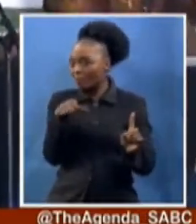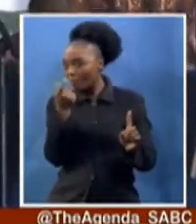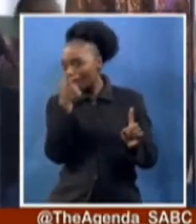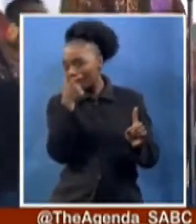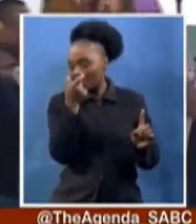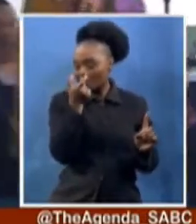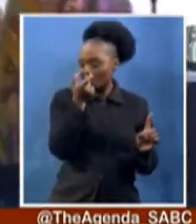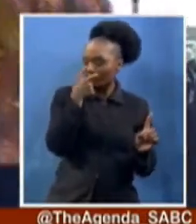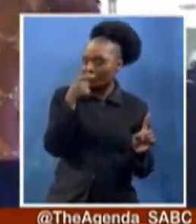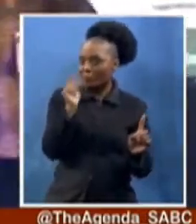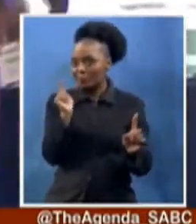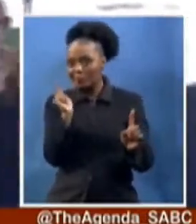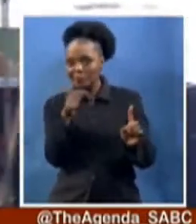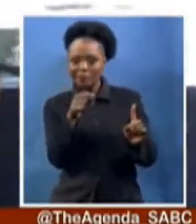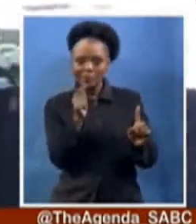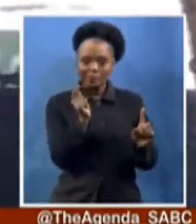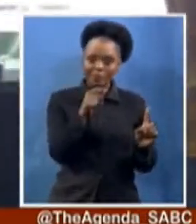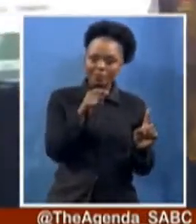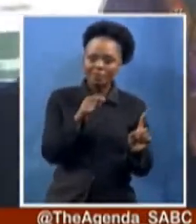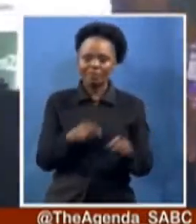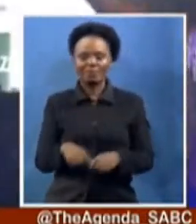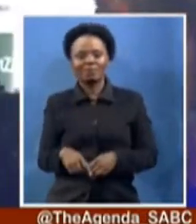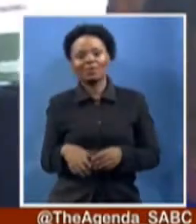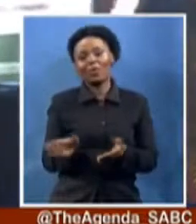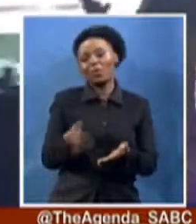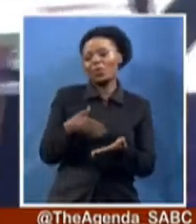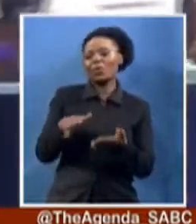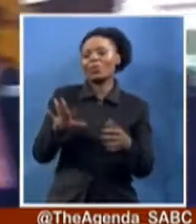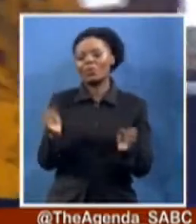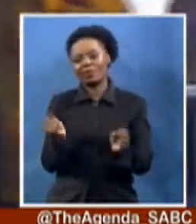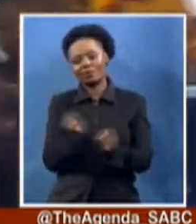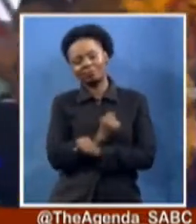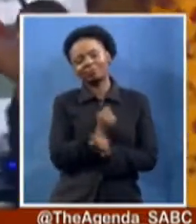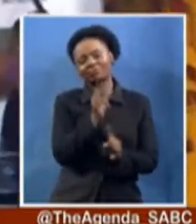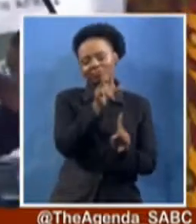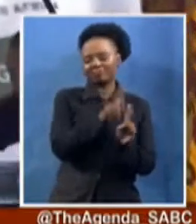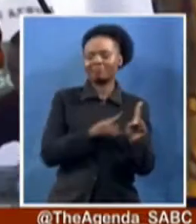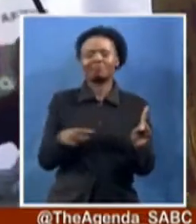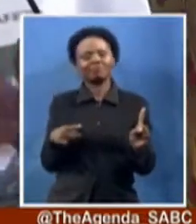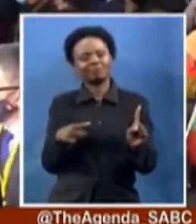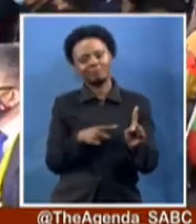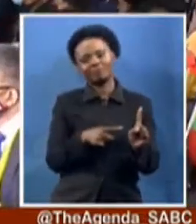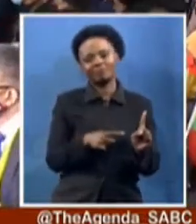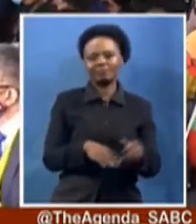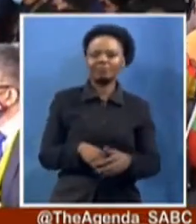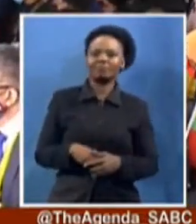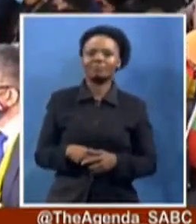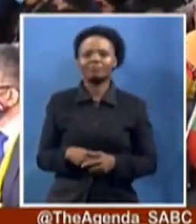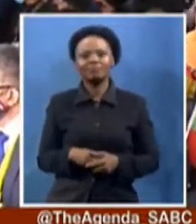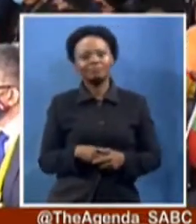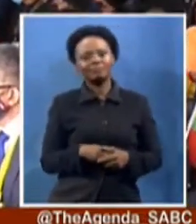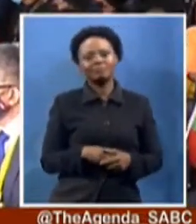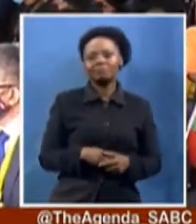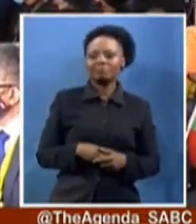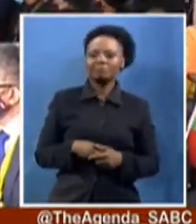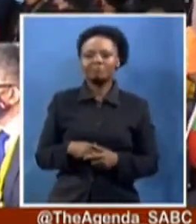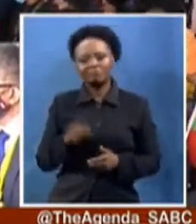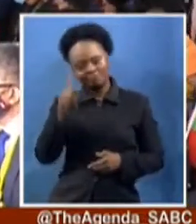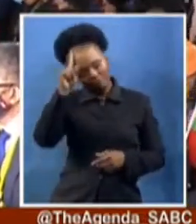Matamela. Hauna yatswana liyena. Nelson Mandela, Nelson